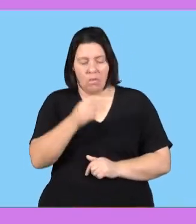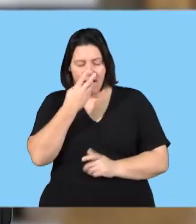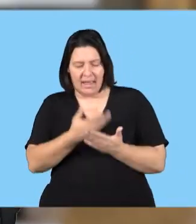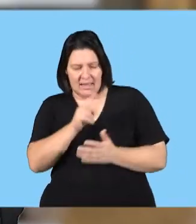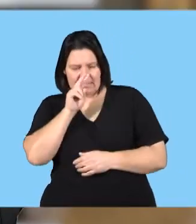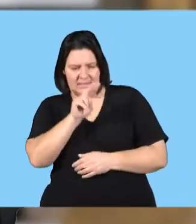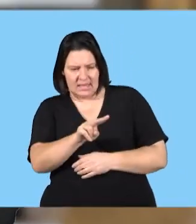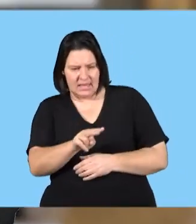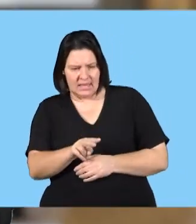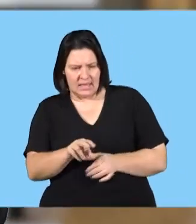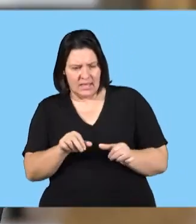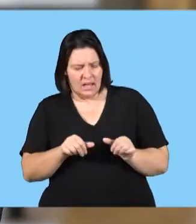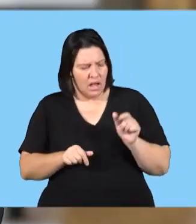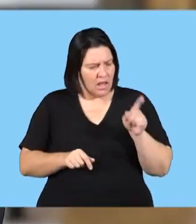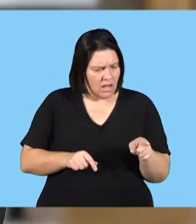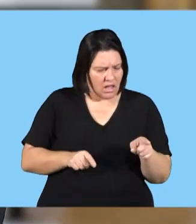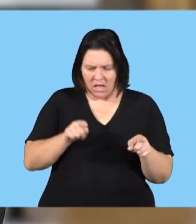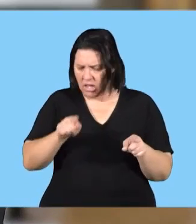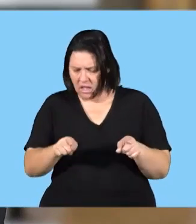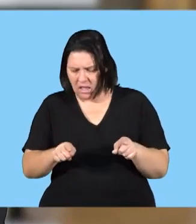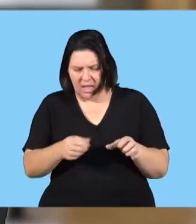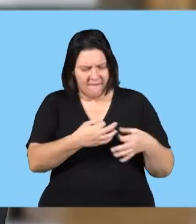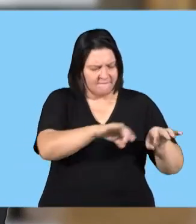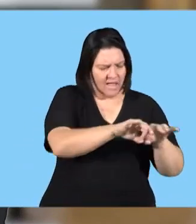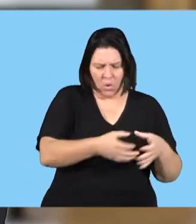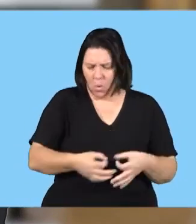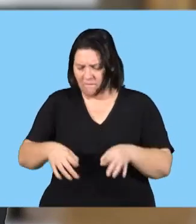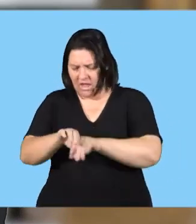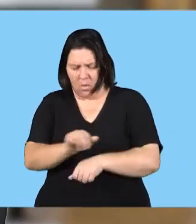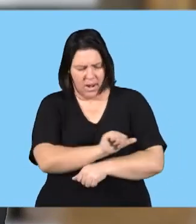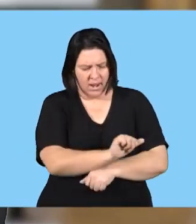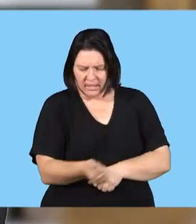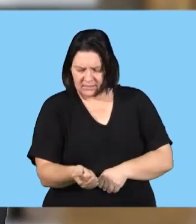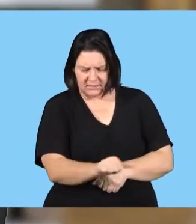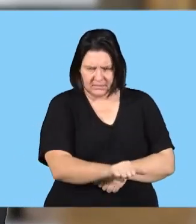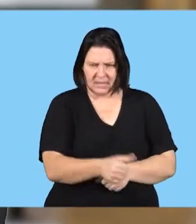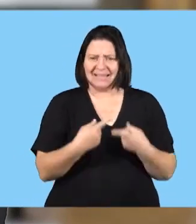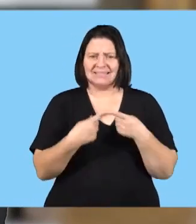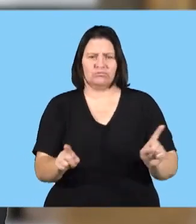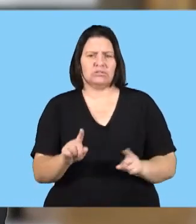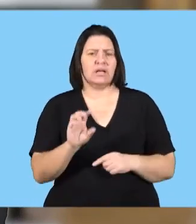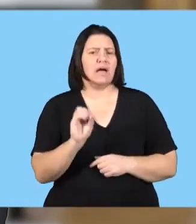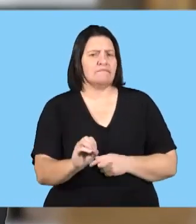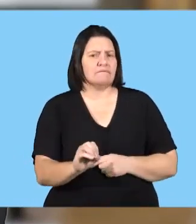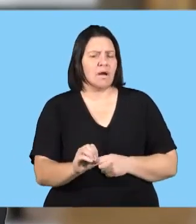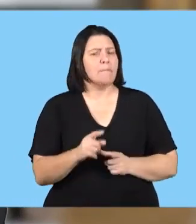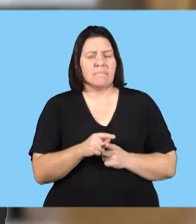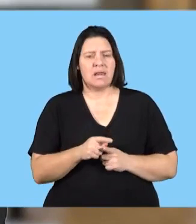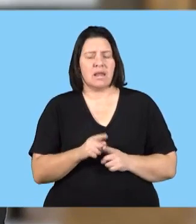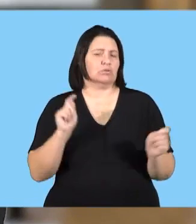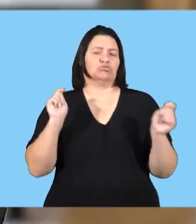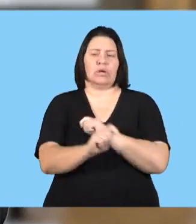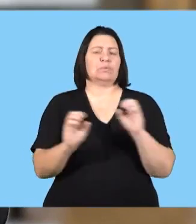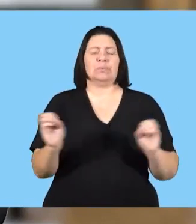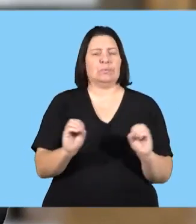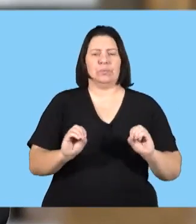see between two consecutive values. So the difference between two consecutive values does not change.